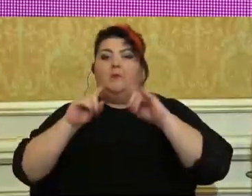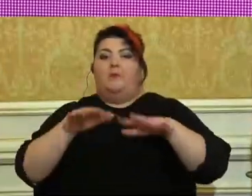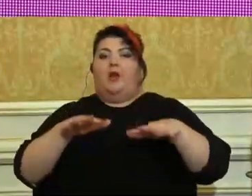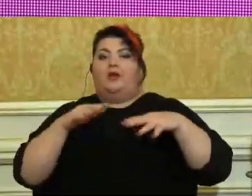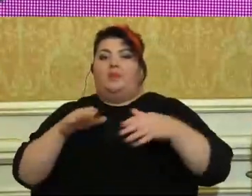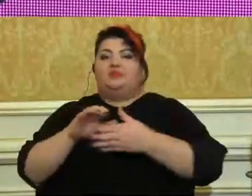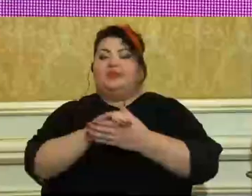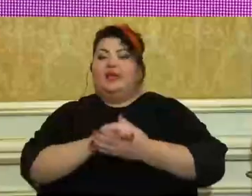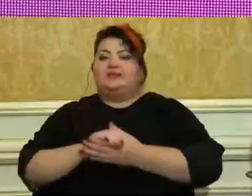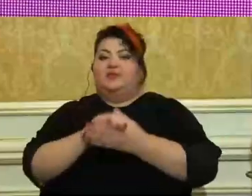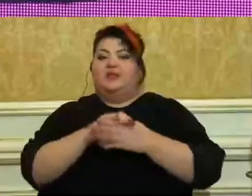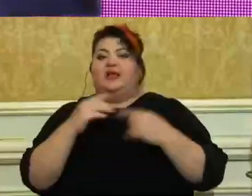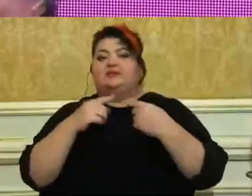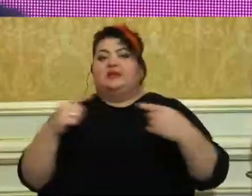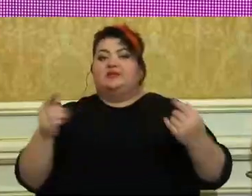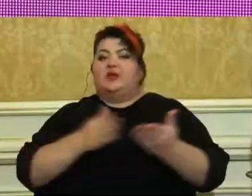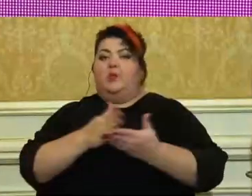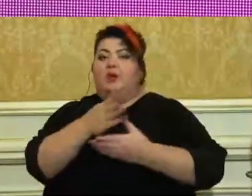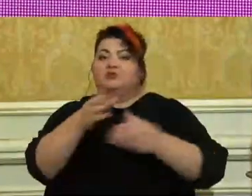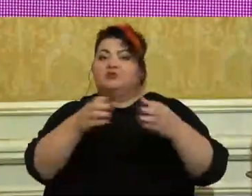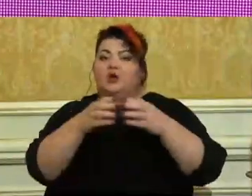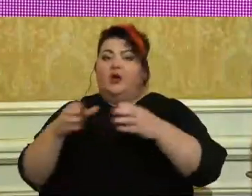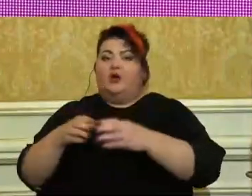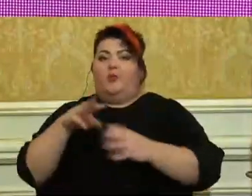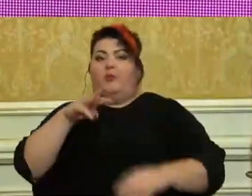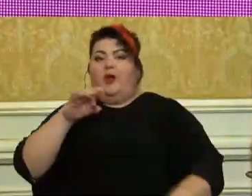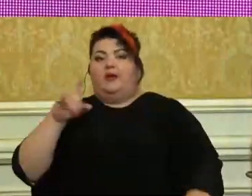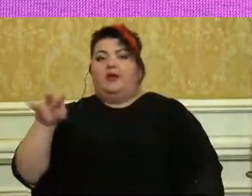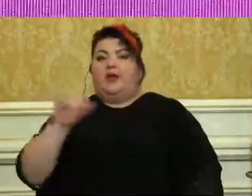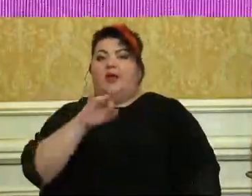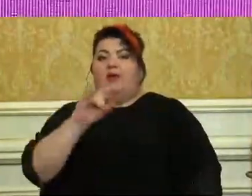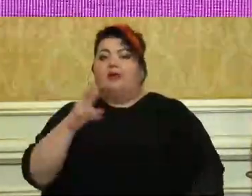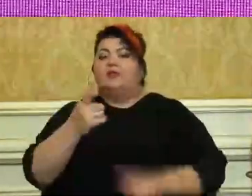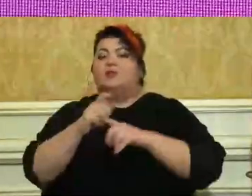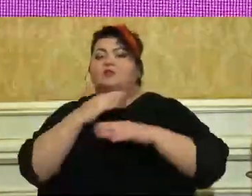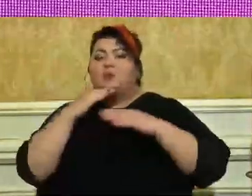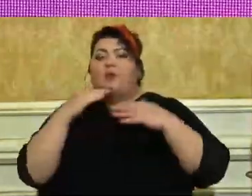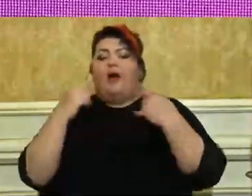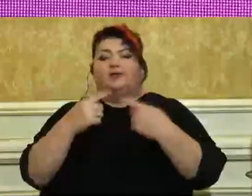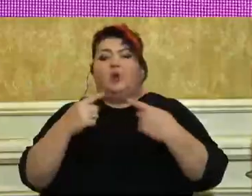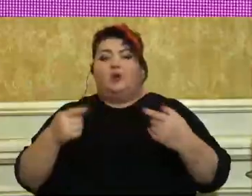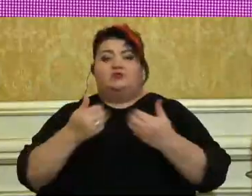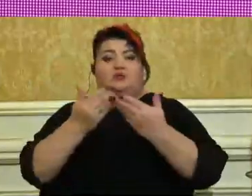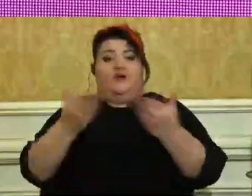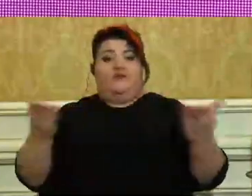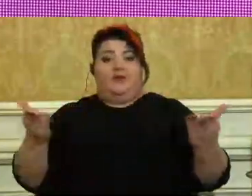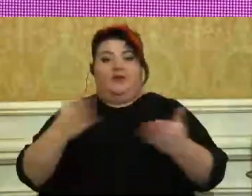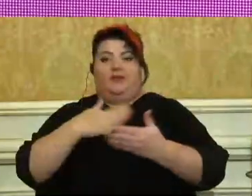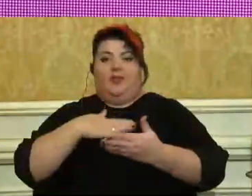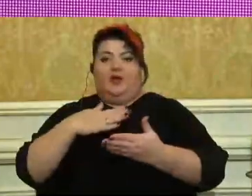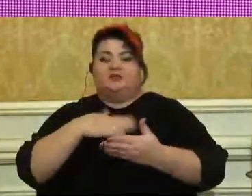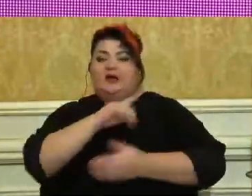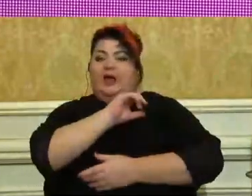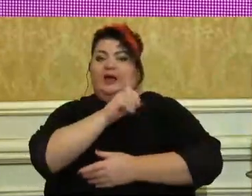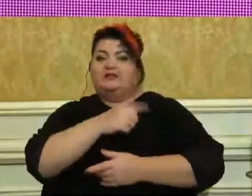cross-political groups, Maria, Irena, many others. You have been and are a force of reform in this country